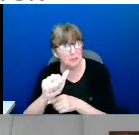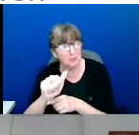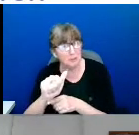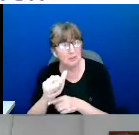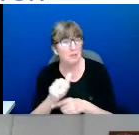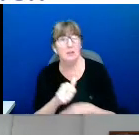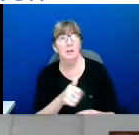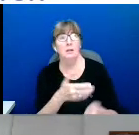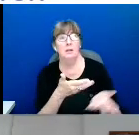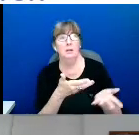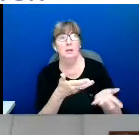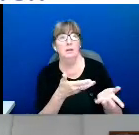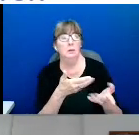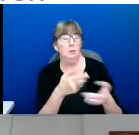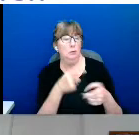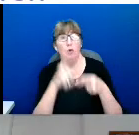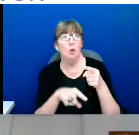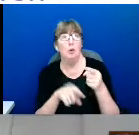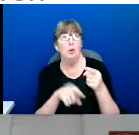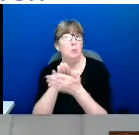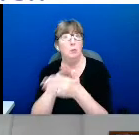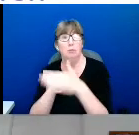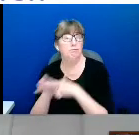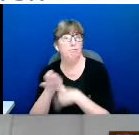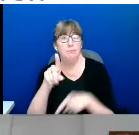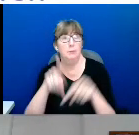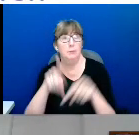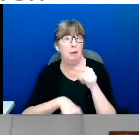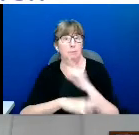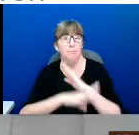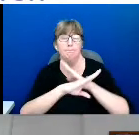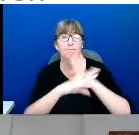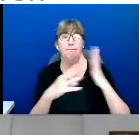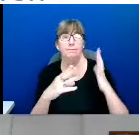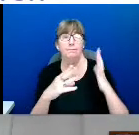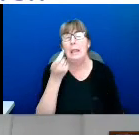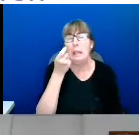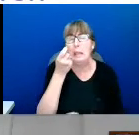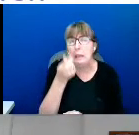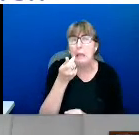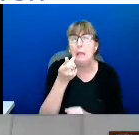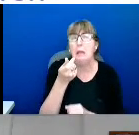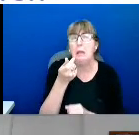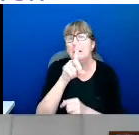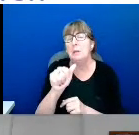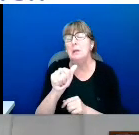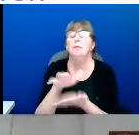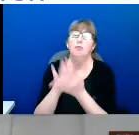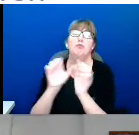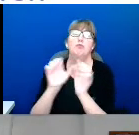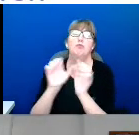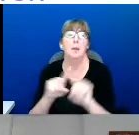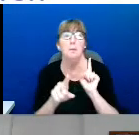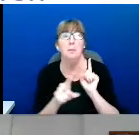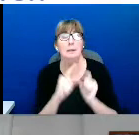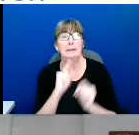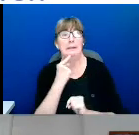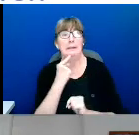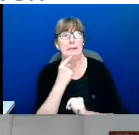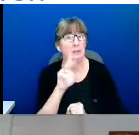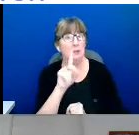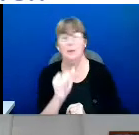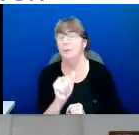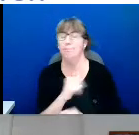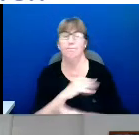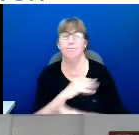not allowed to go to school. Some of the kids maybe with more mild disabilities could go to school. But what would often happen back then is that parents would